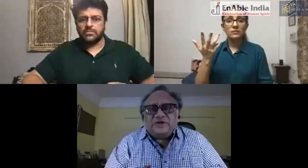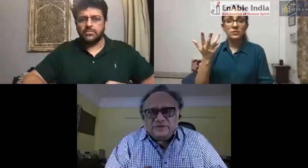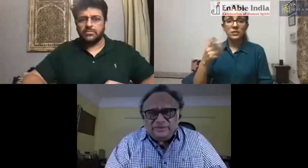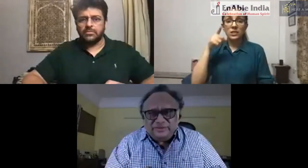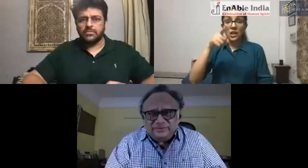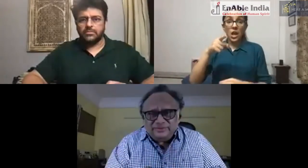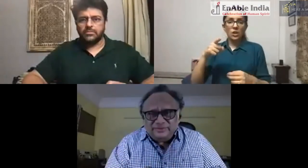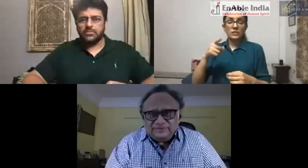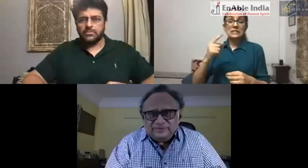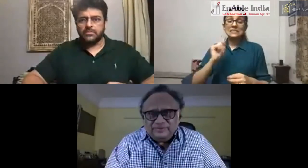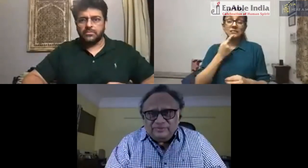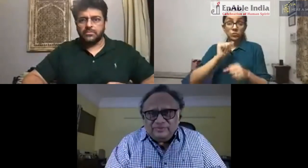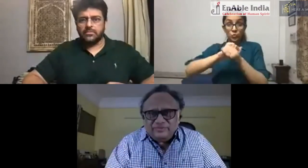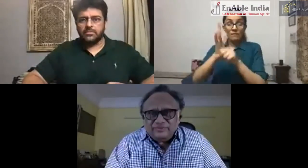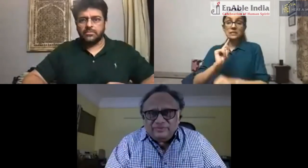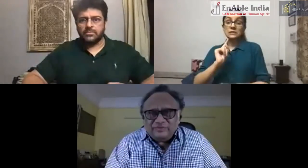COVID,